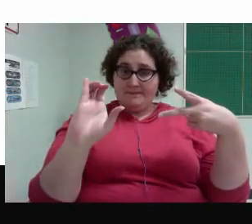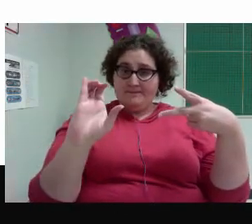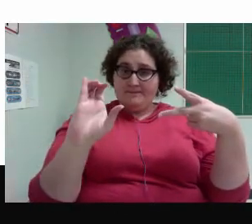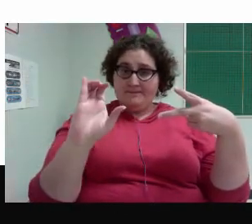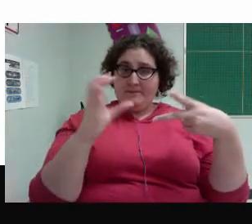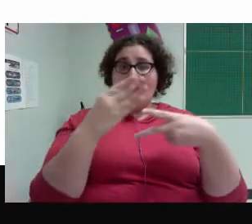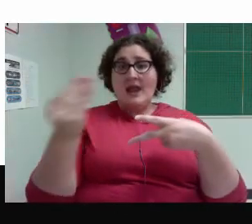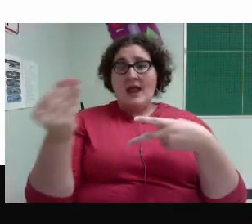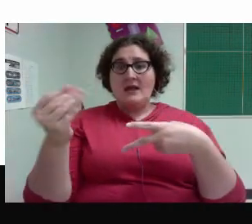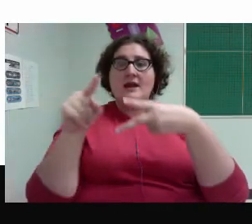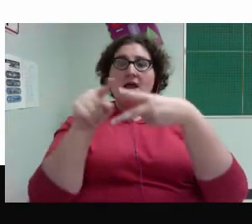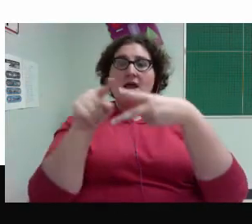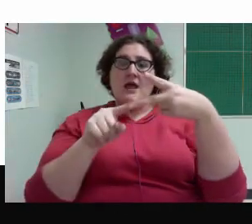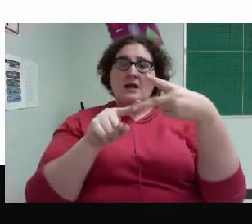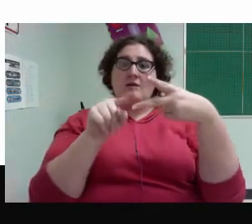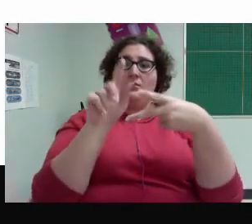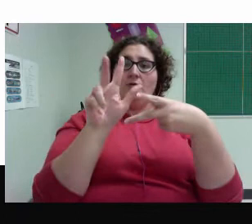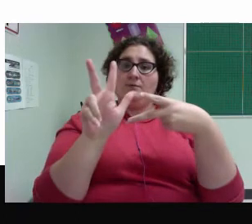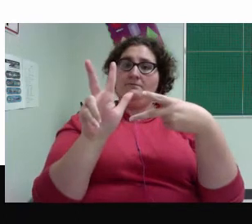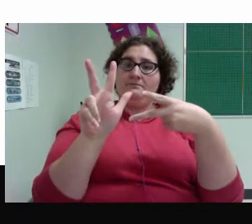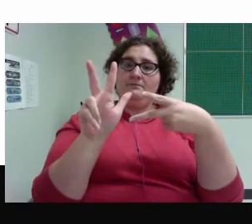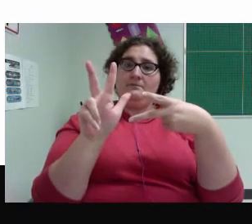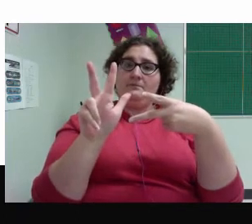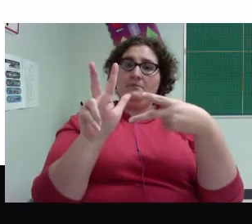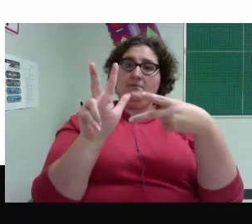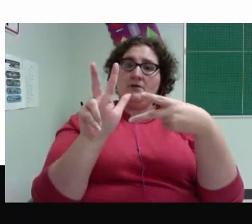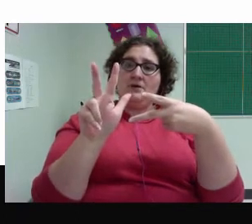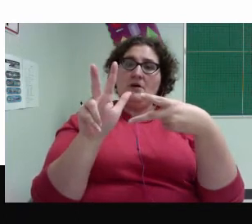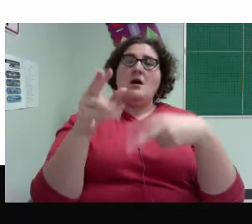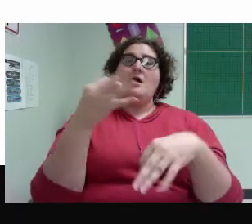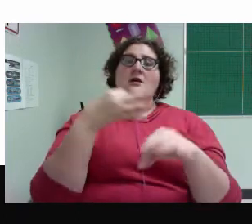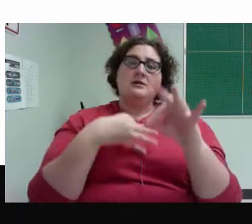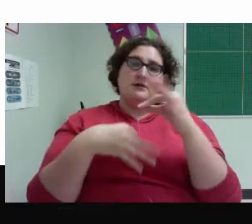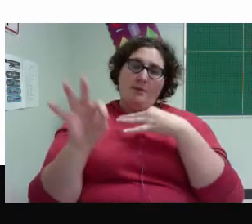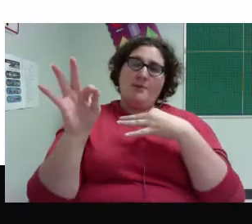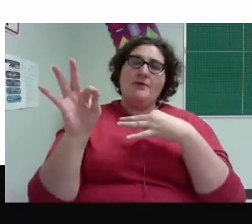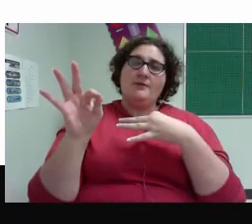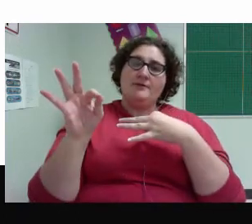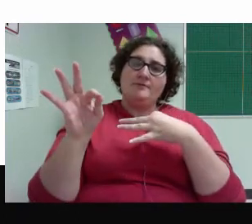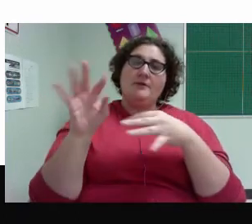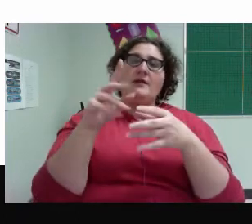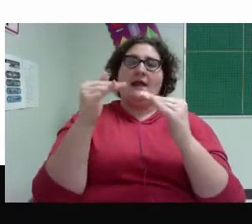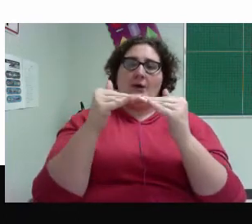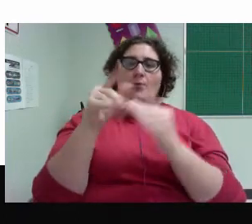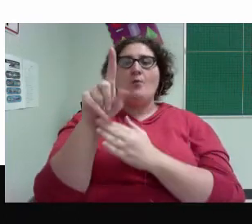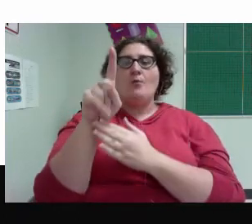PBC and angle 3 are supplementary.